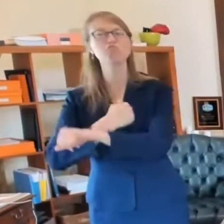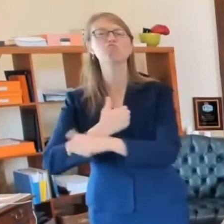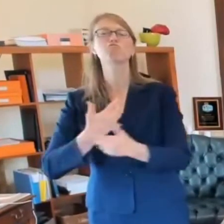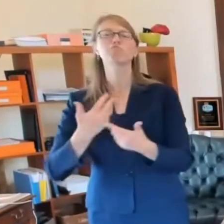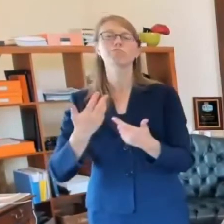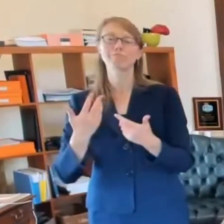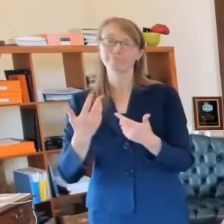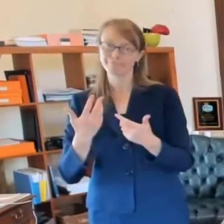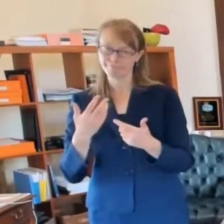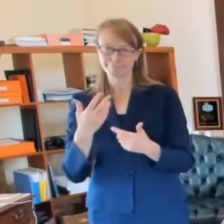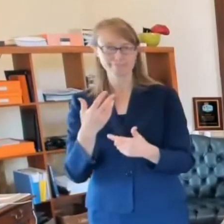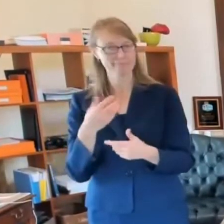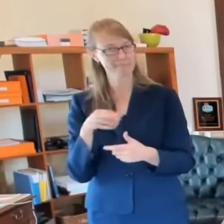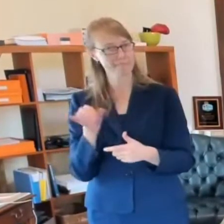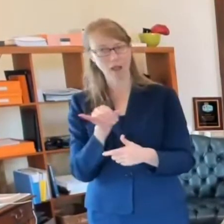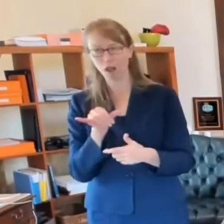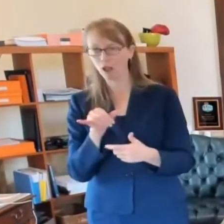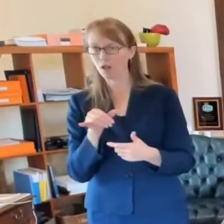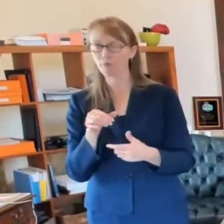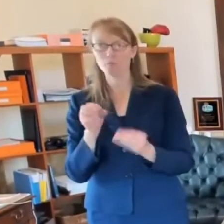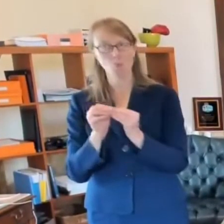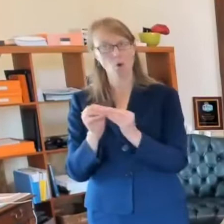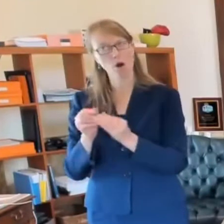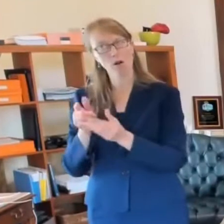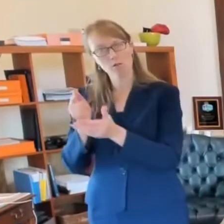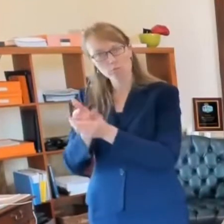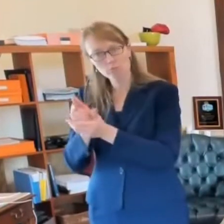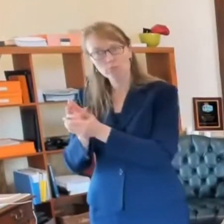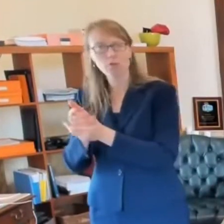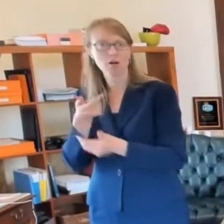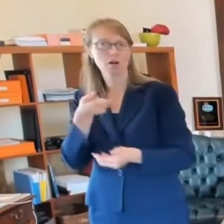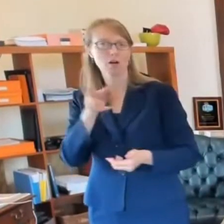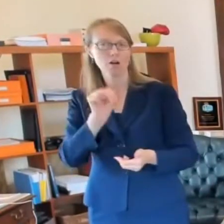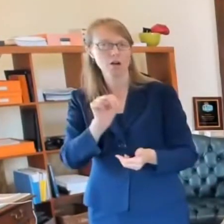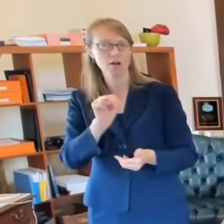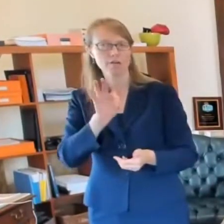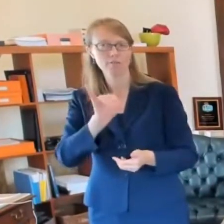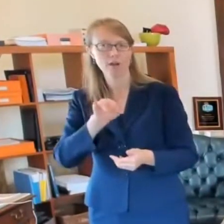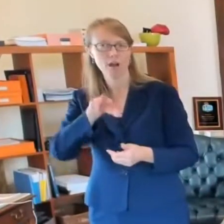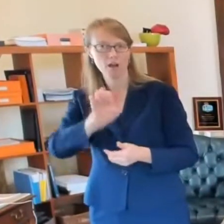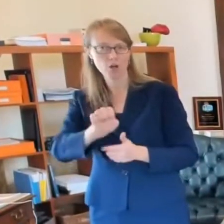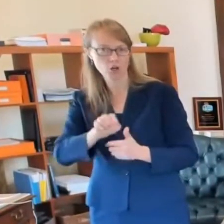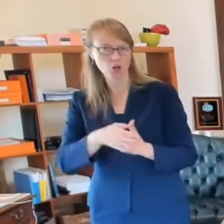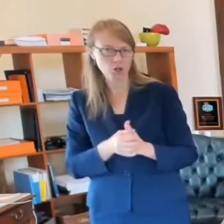across the U.S. And it's so tragic for